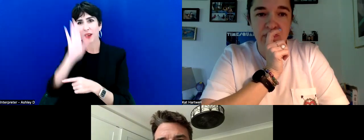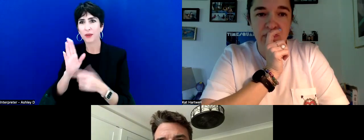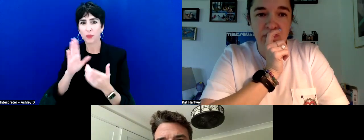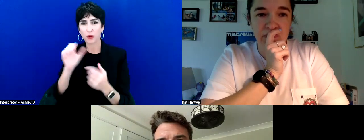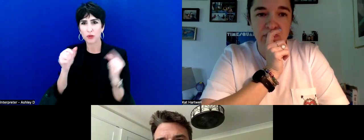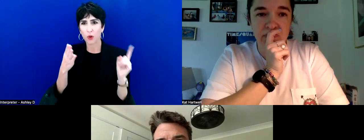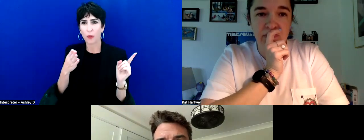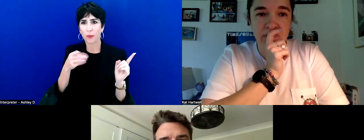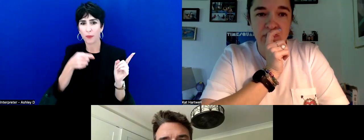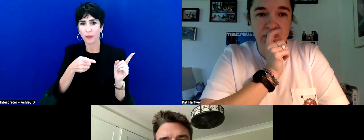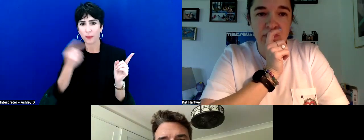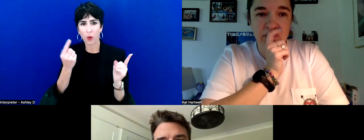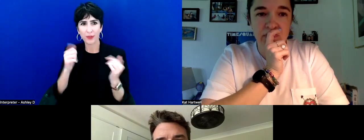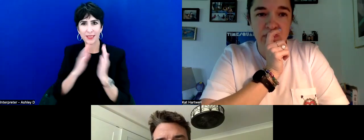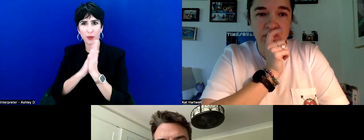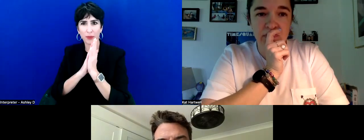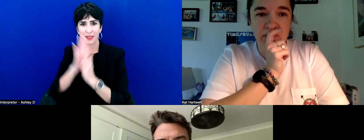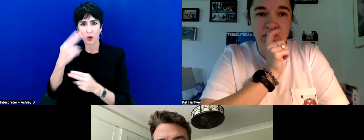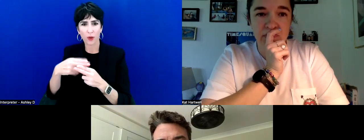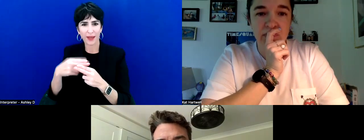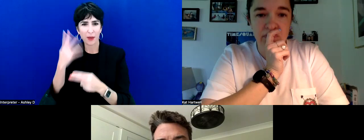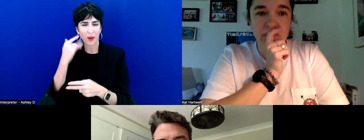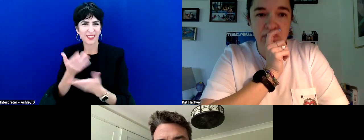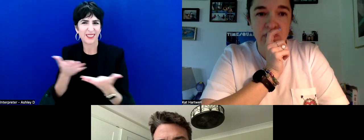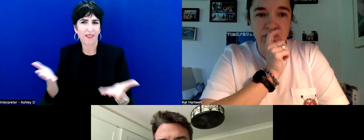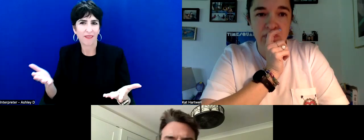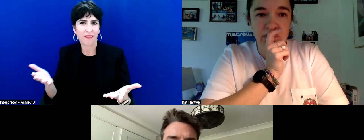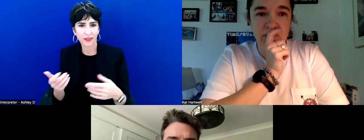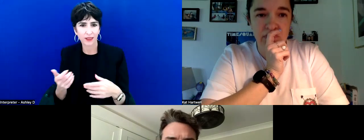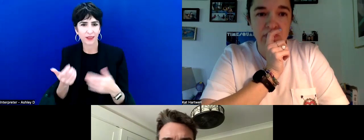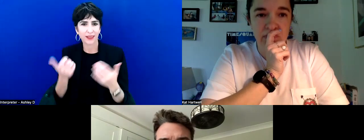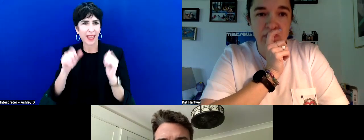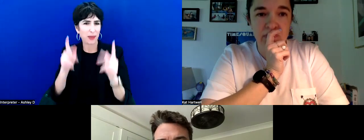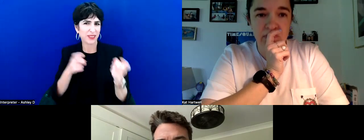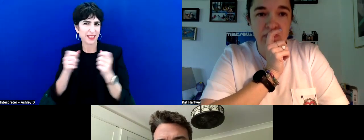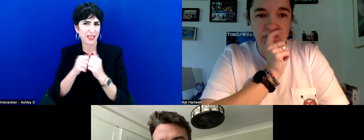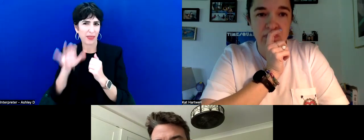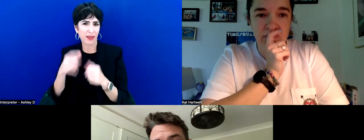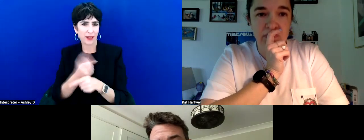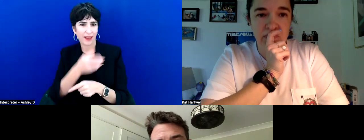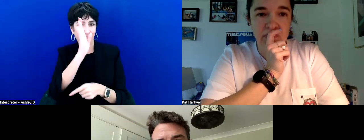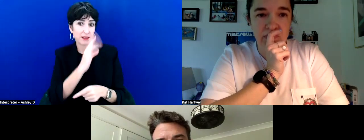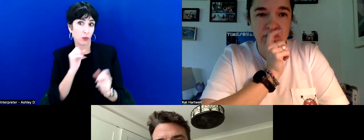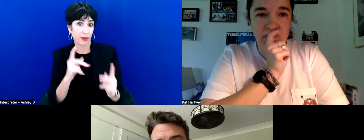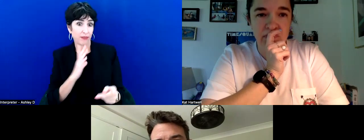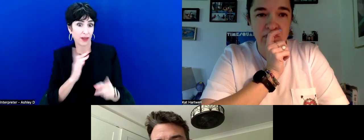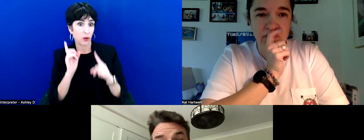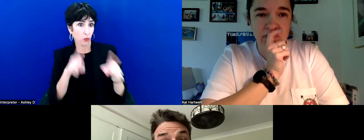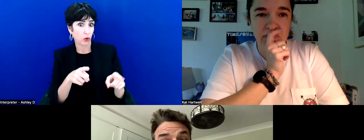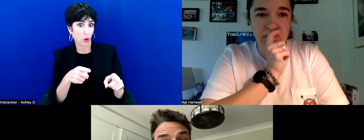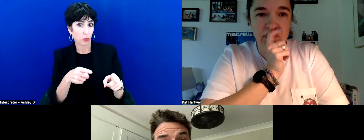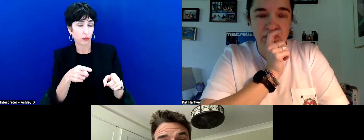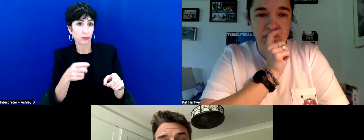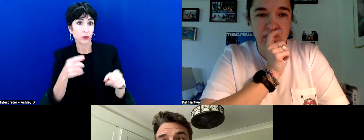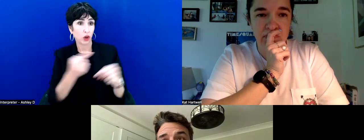is only still praising your name because it's just stuff, you know. Anybody could deal with that, right?" And God was like, "Okay, we'll go after his health, but don't